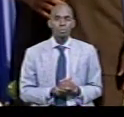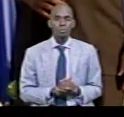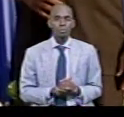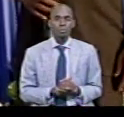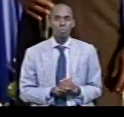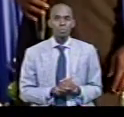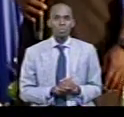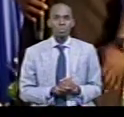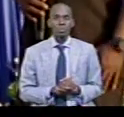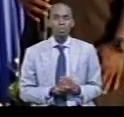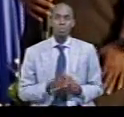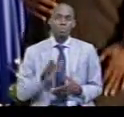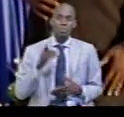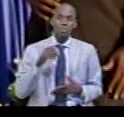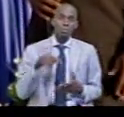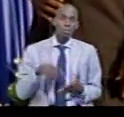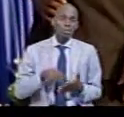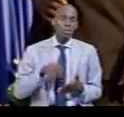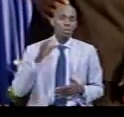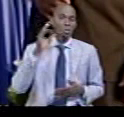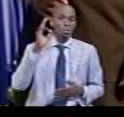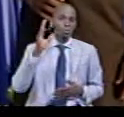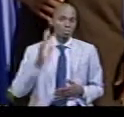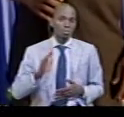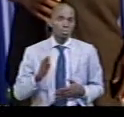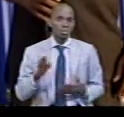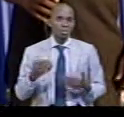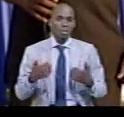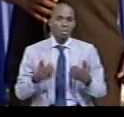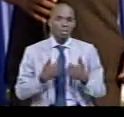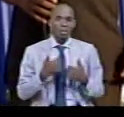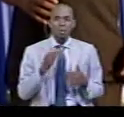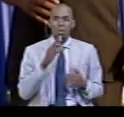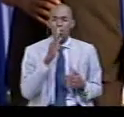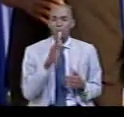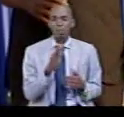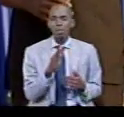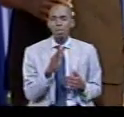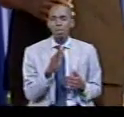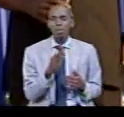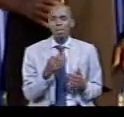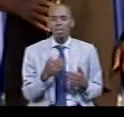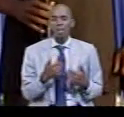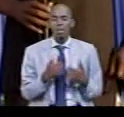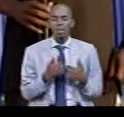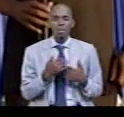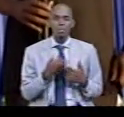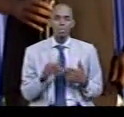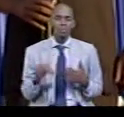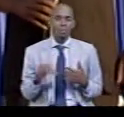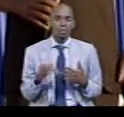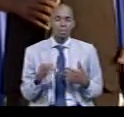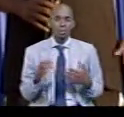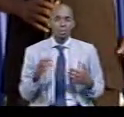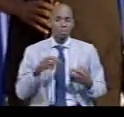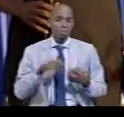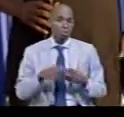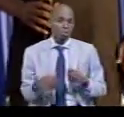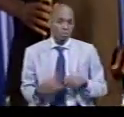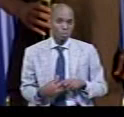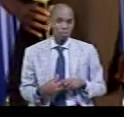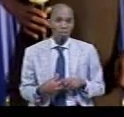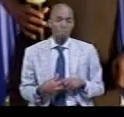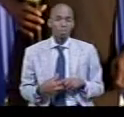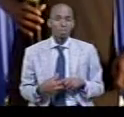Pastor Donko has been having what we call refractive error. This is a